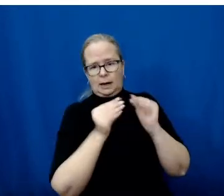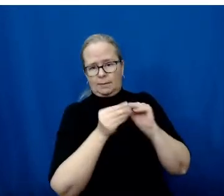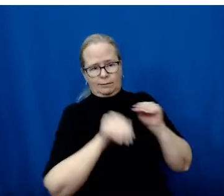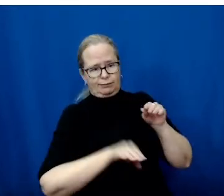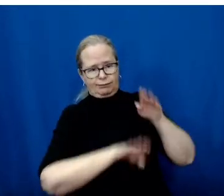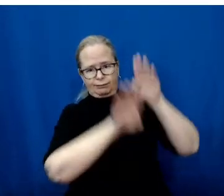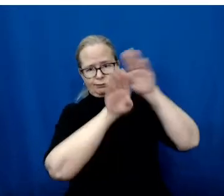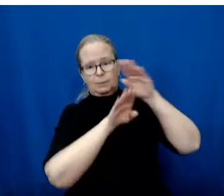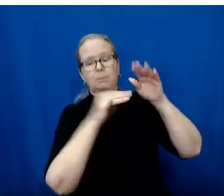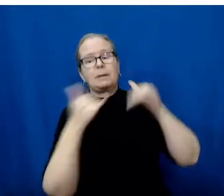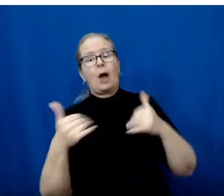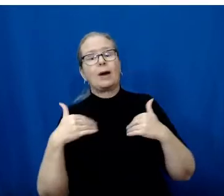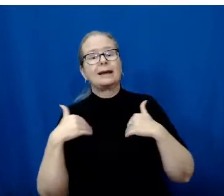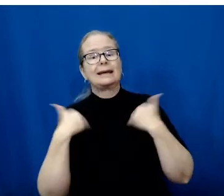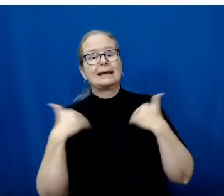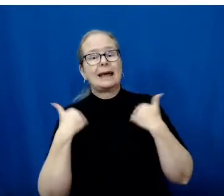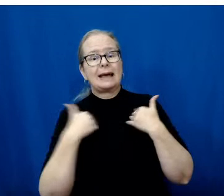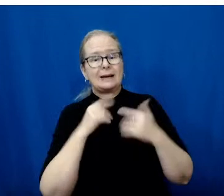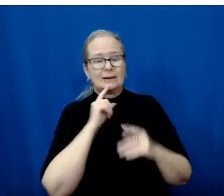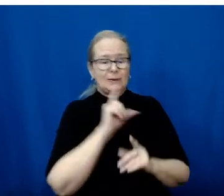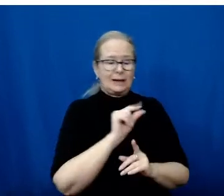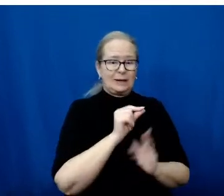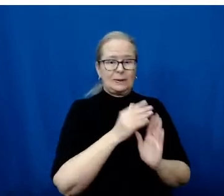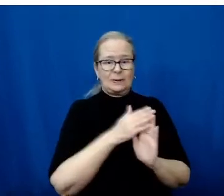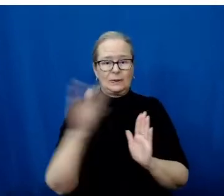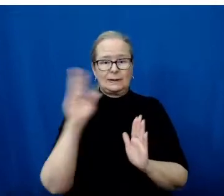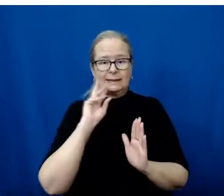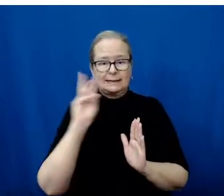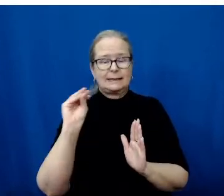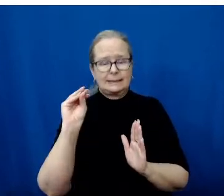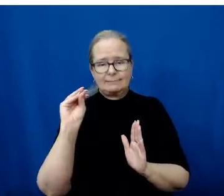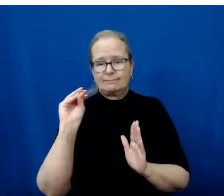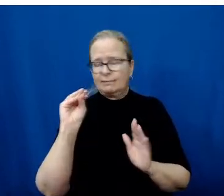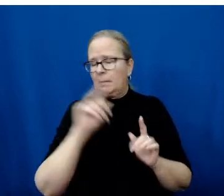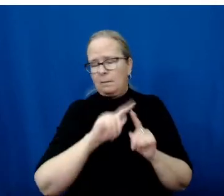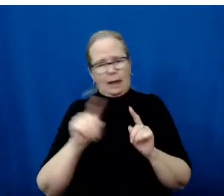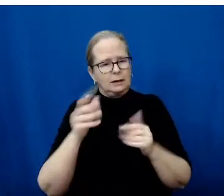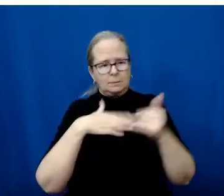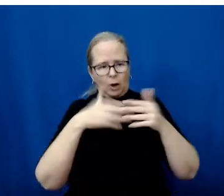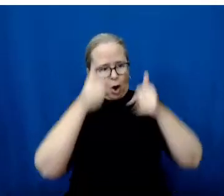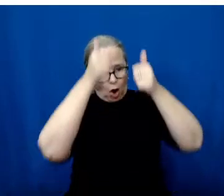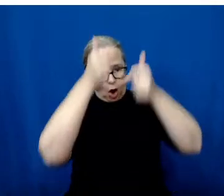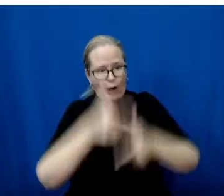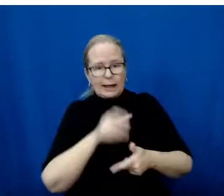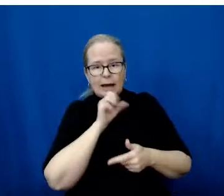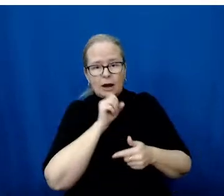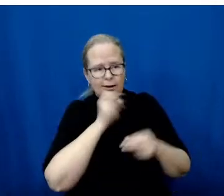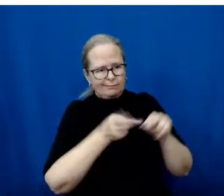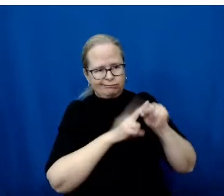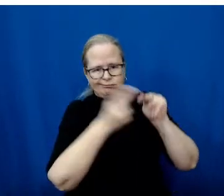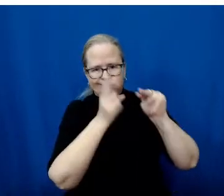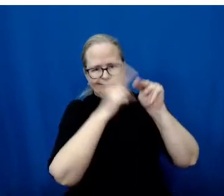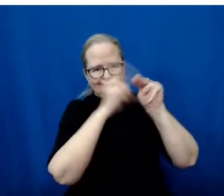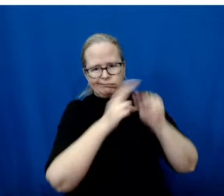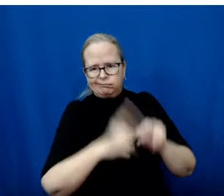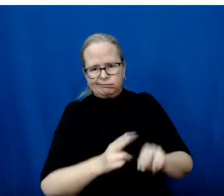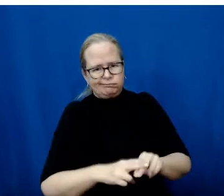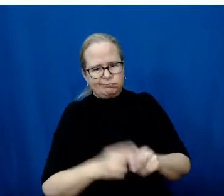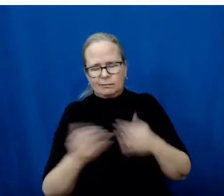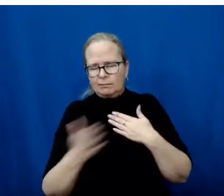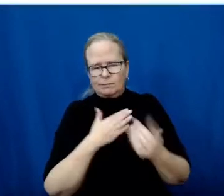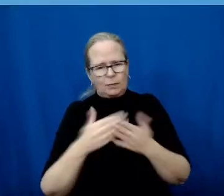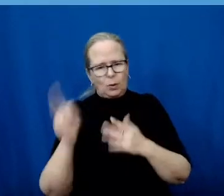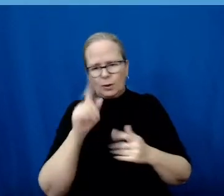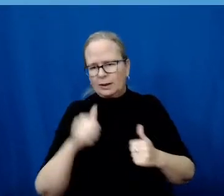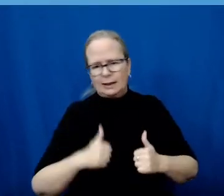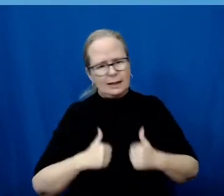everything's going up. Next slide, please. And geographically, we have that consistent urban-rural split with the two big cities leading the